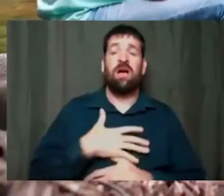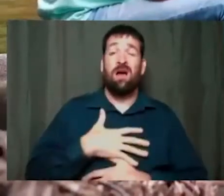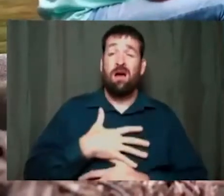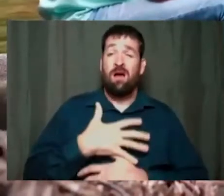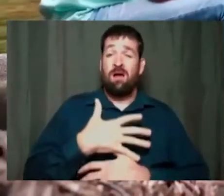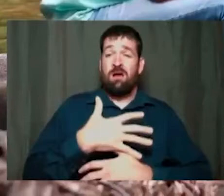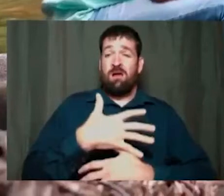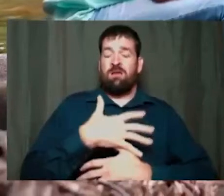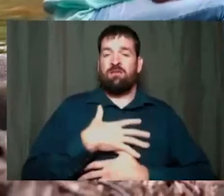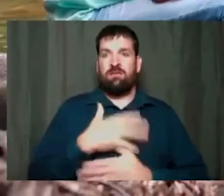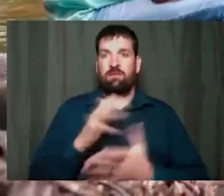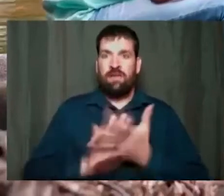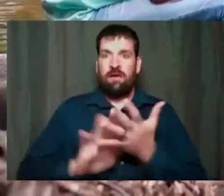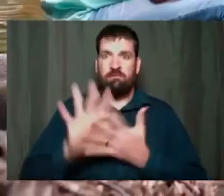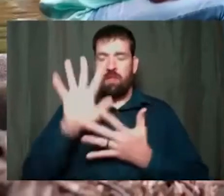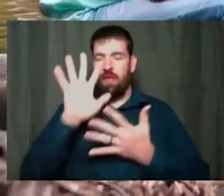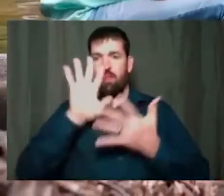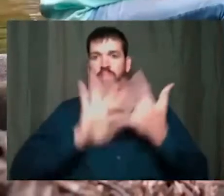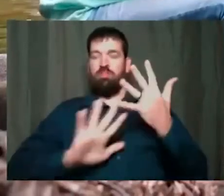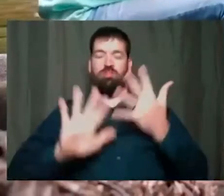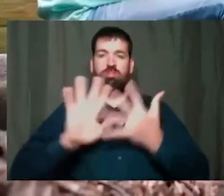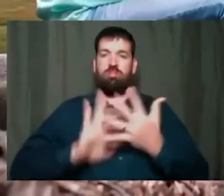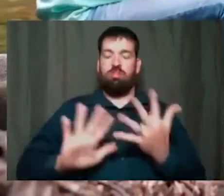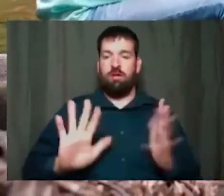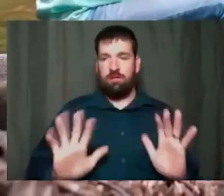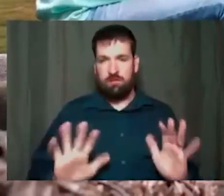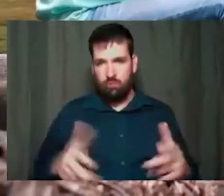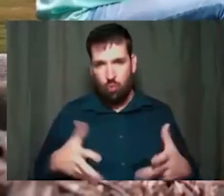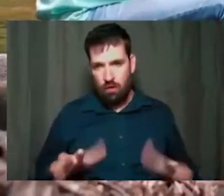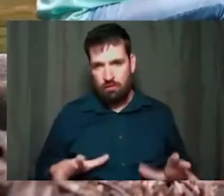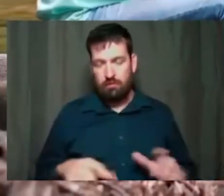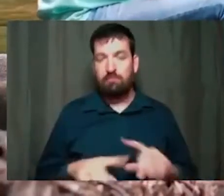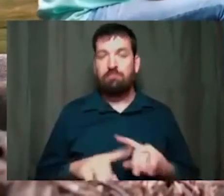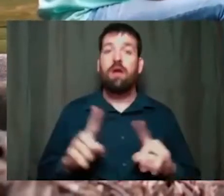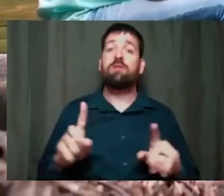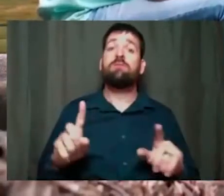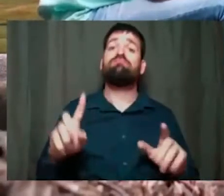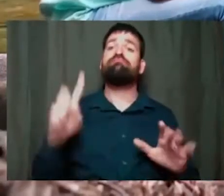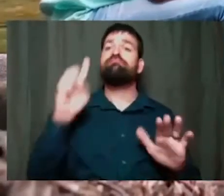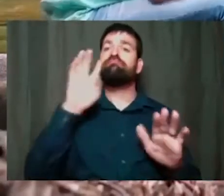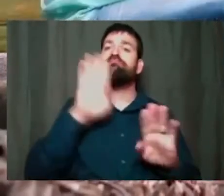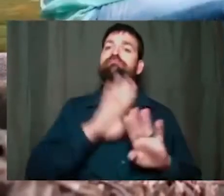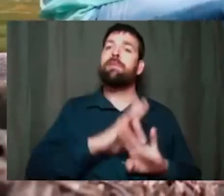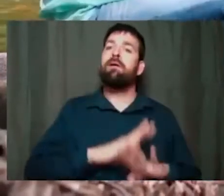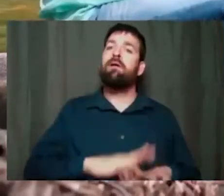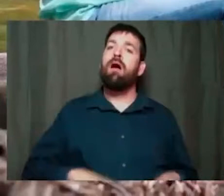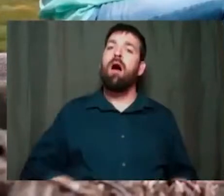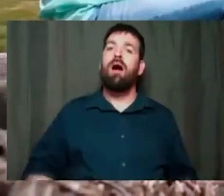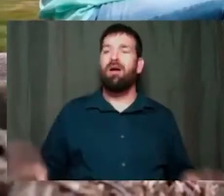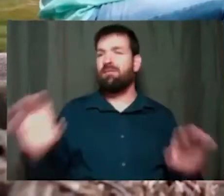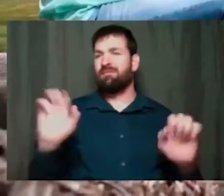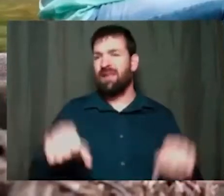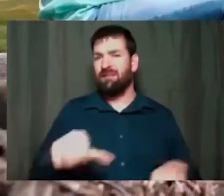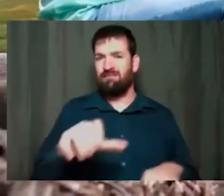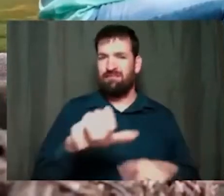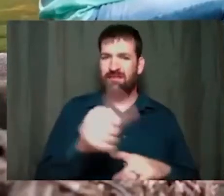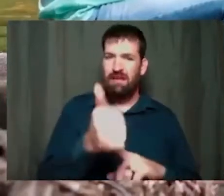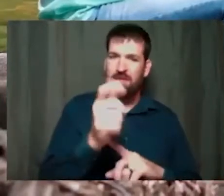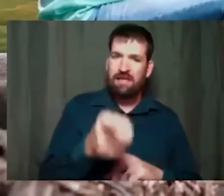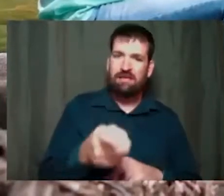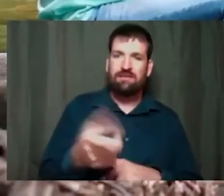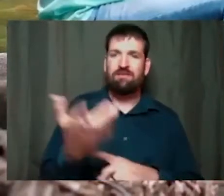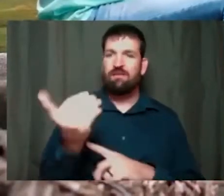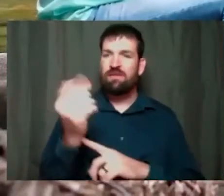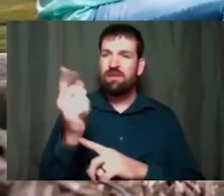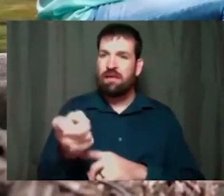dizzy. But as you get to a calm mind, and you can set an alarm for 10 or 15 minutes, whatever you have time for, so you're not worried about, did I do it long